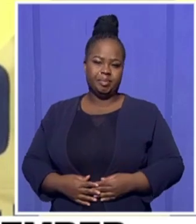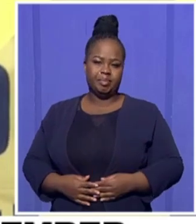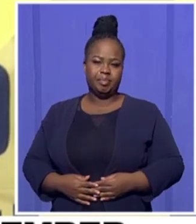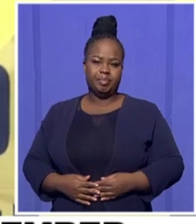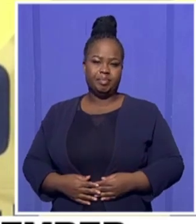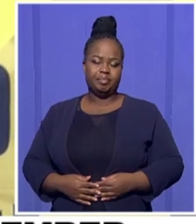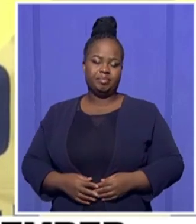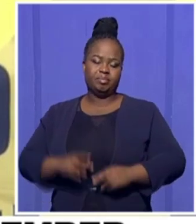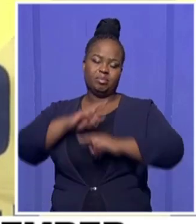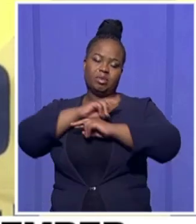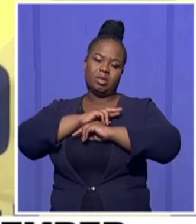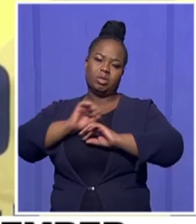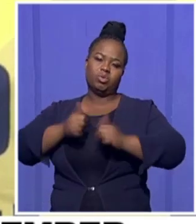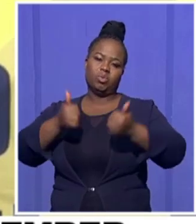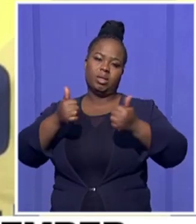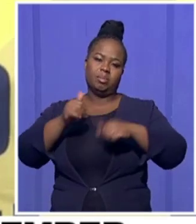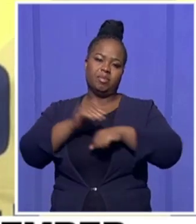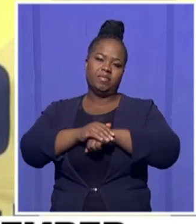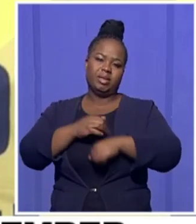Rest well, my friend,